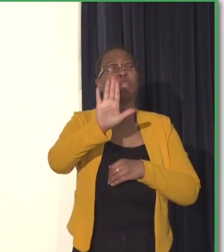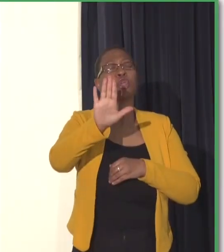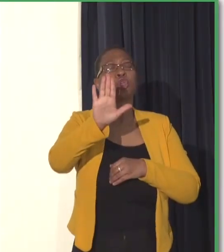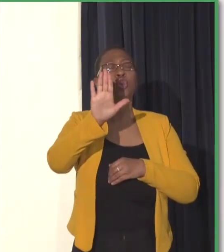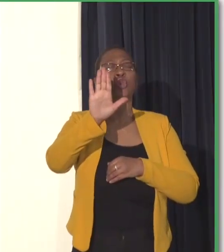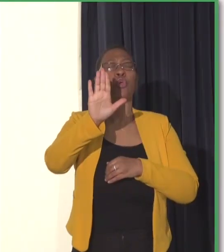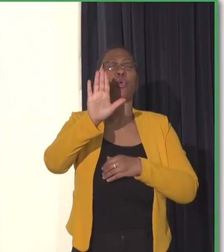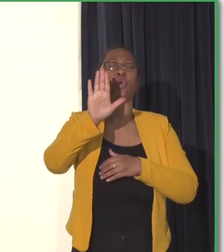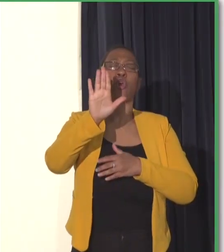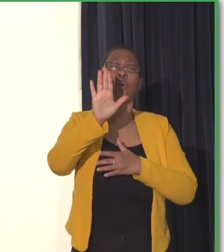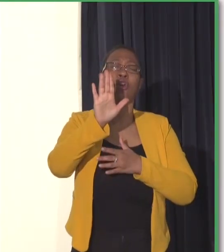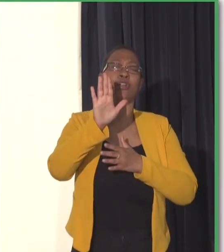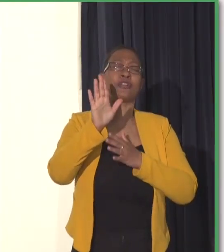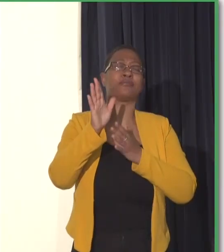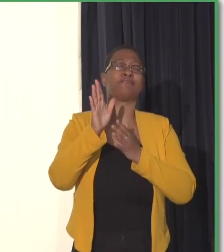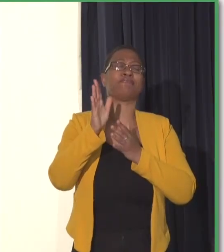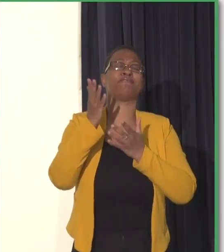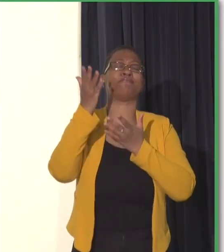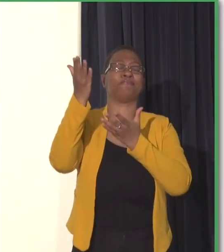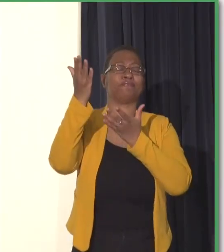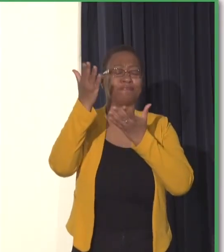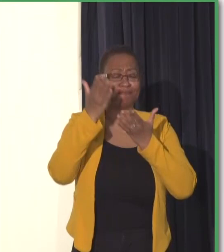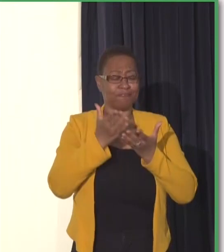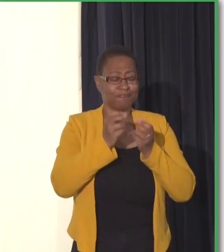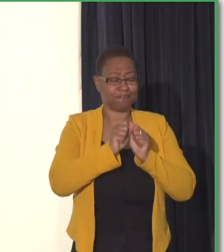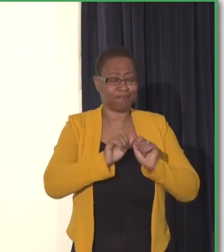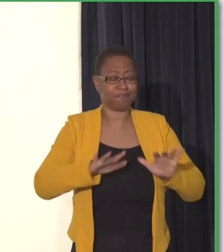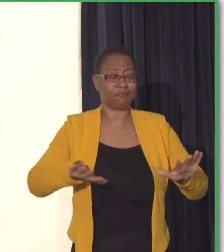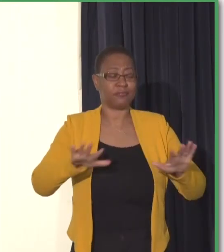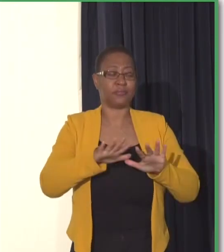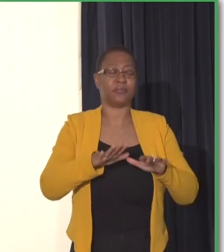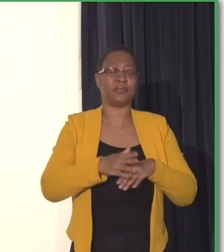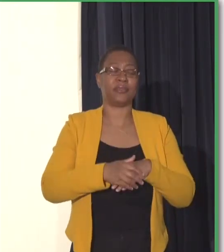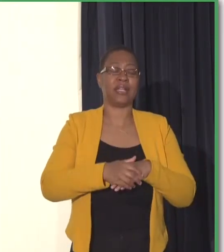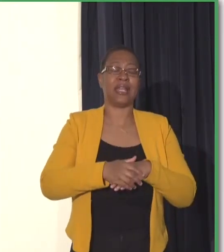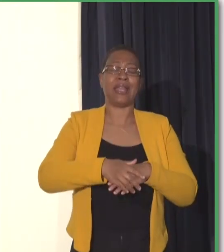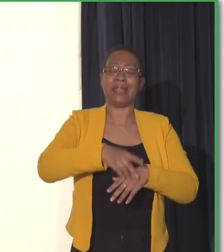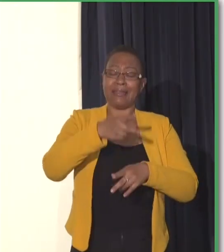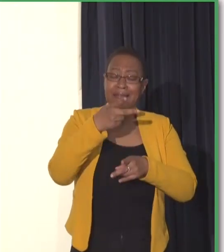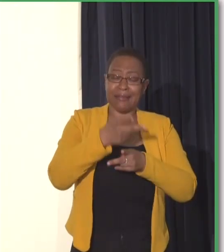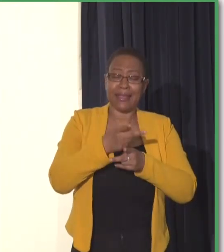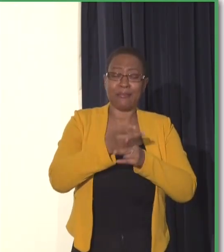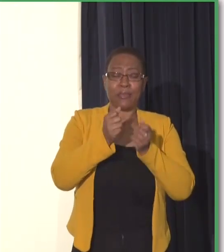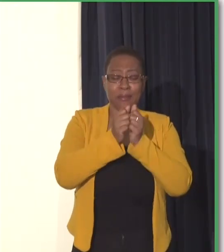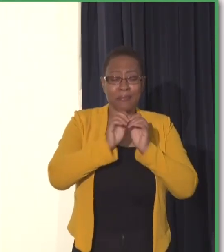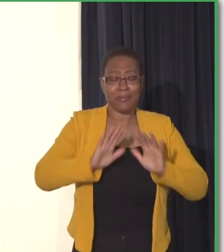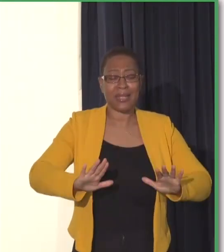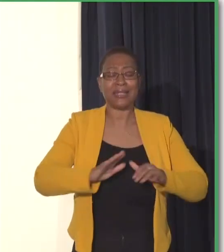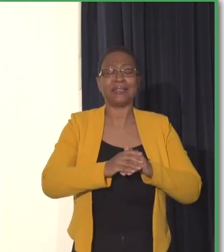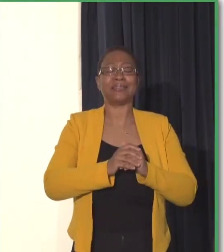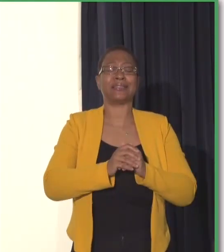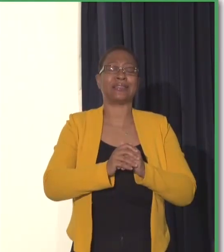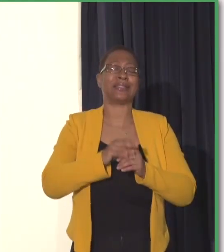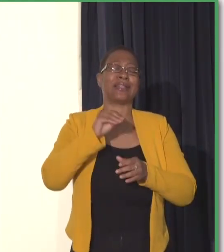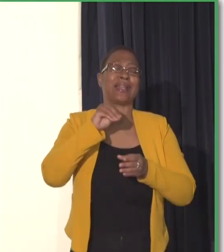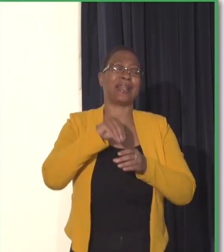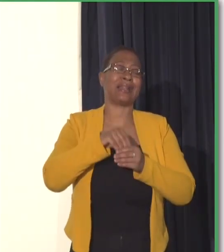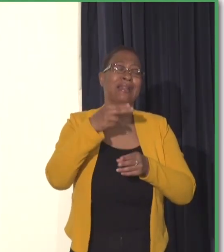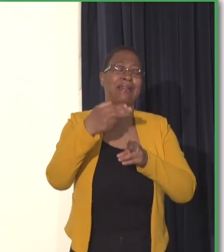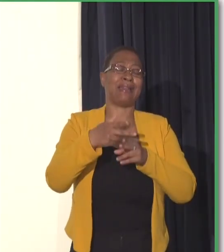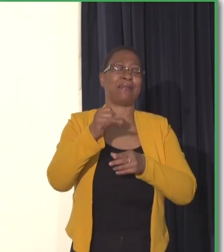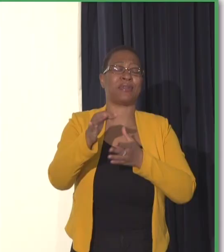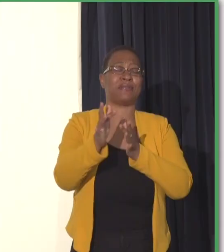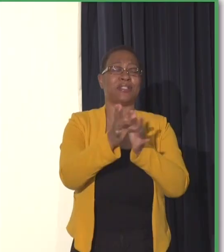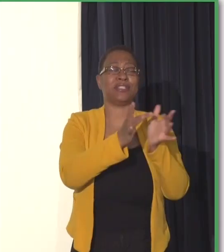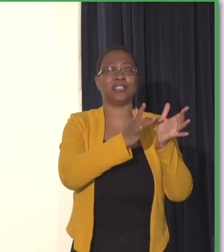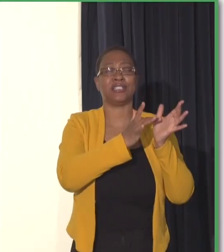forward in the name of Jesus. Keep the harmony today, Lord. Keep the peace today. In the name of Jesus, we